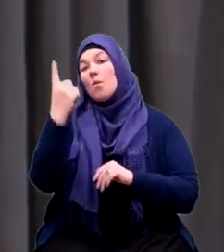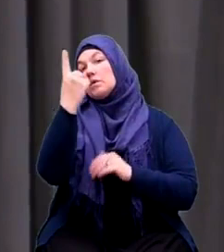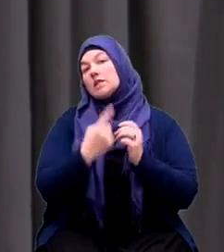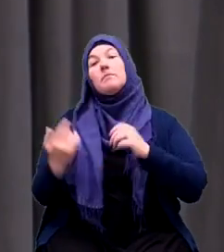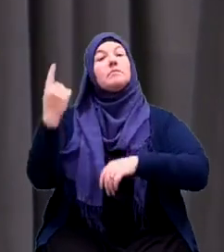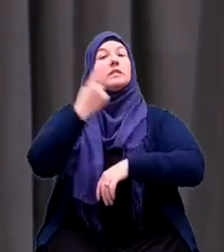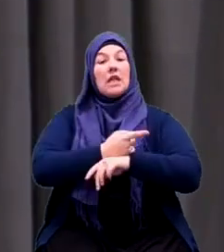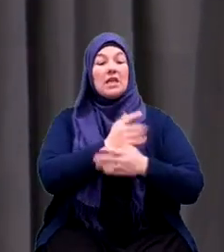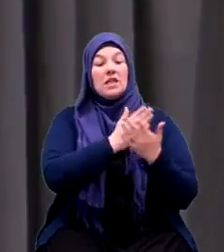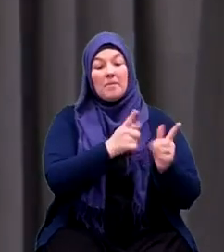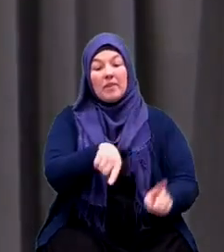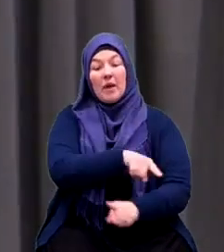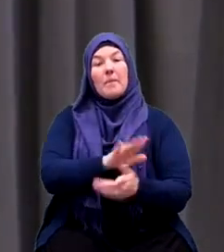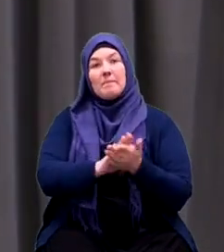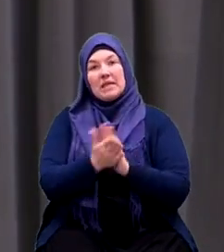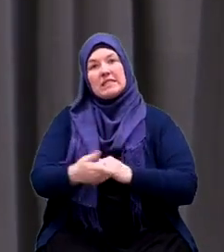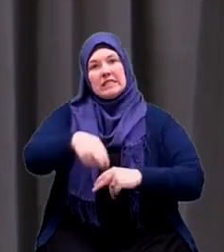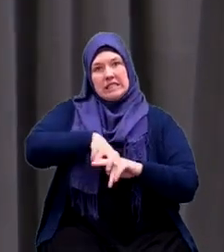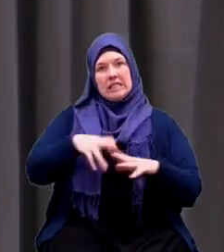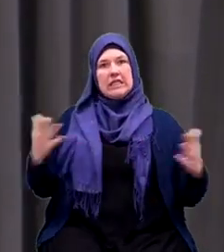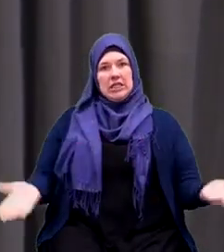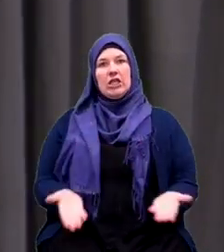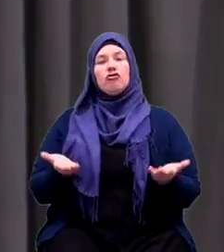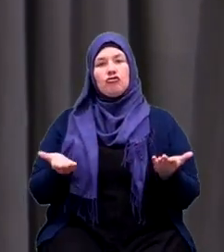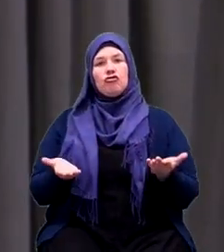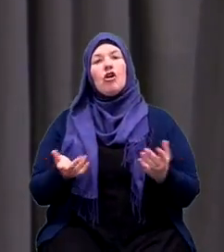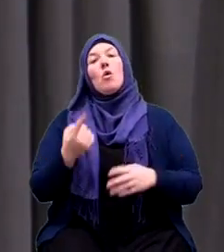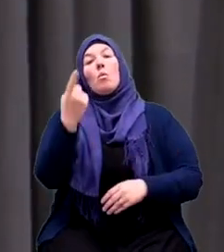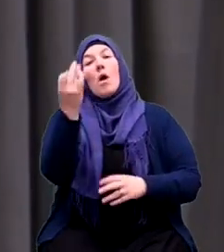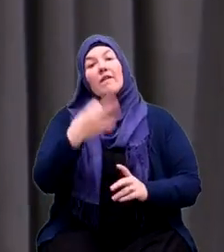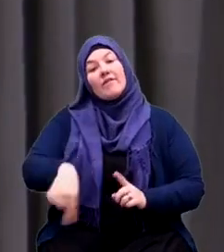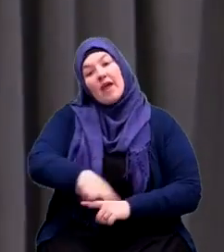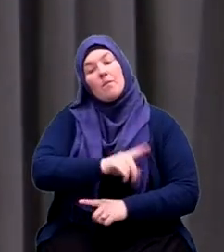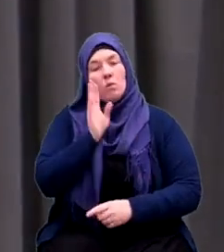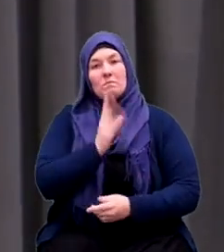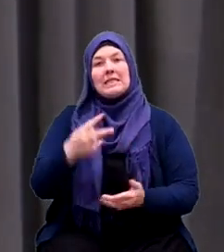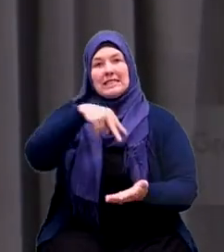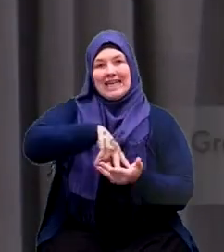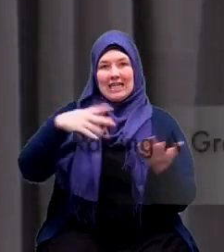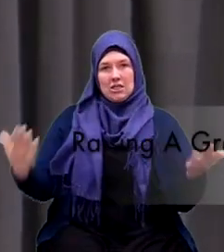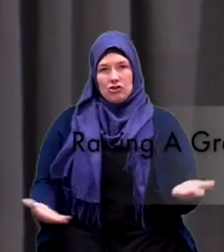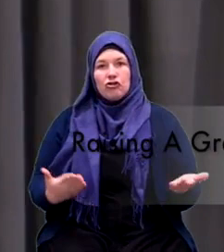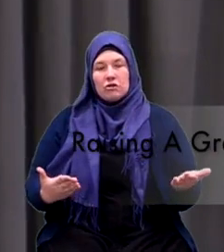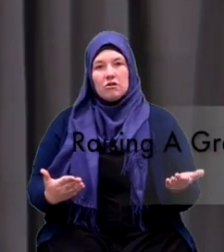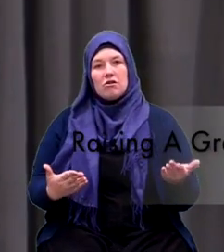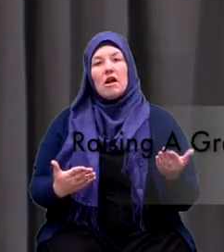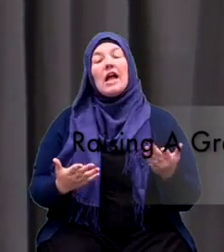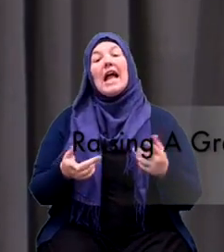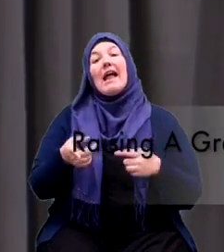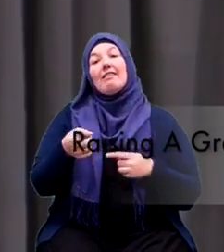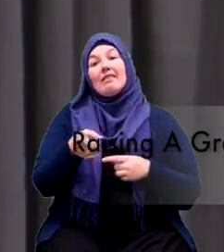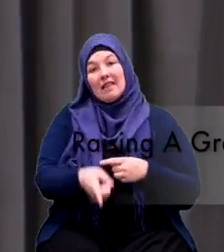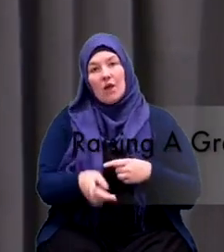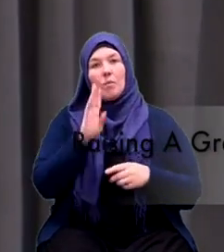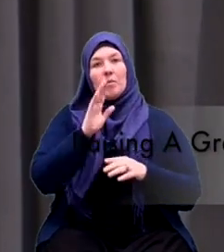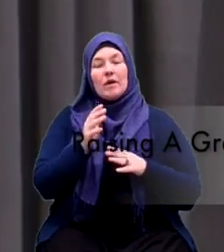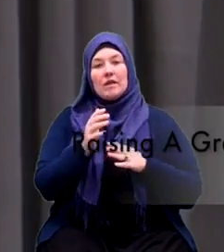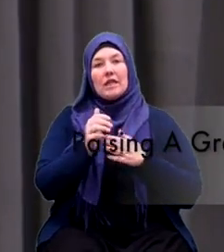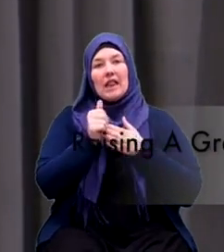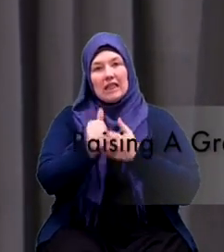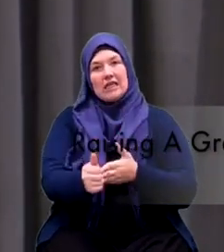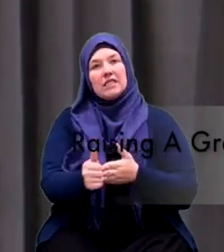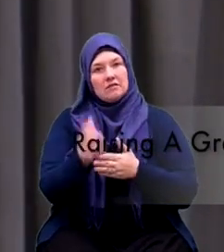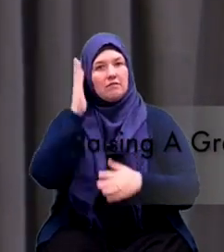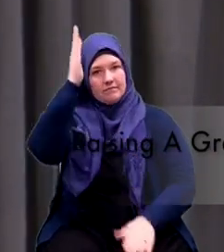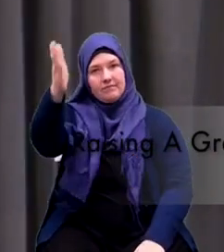day, some of them will be sitting here, and one of them will be standing here, and they will be leading the